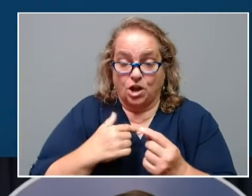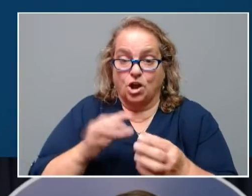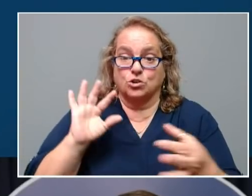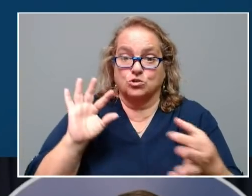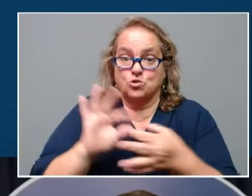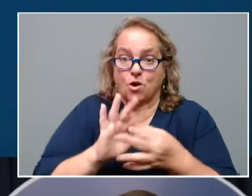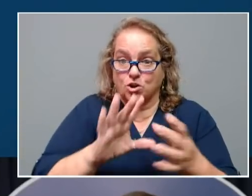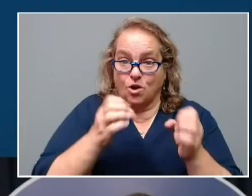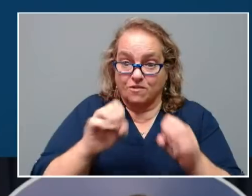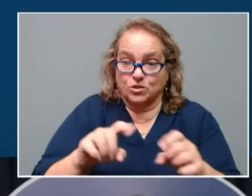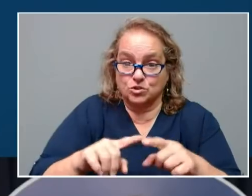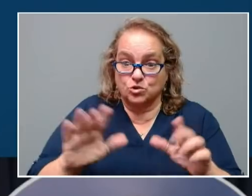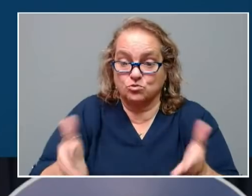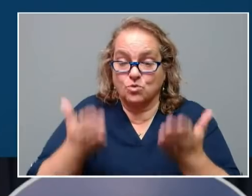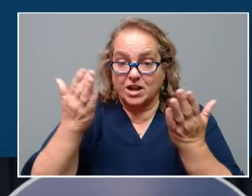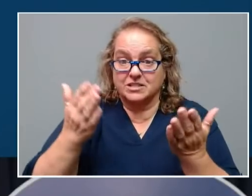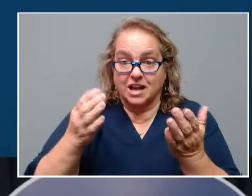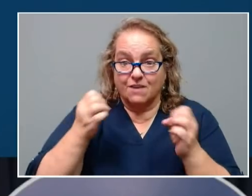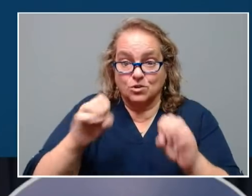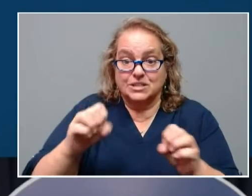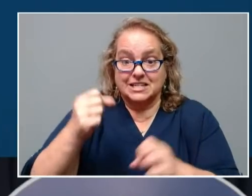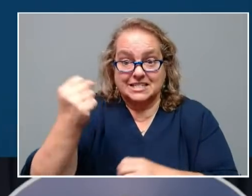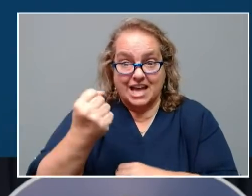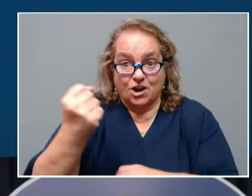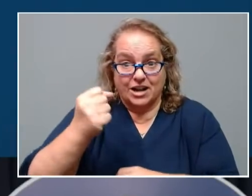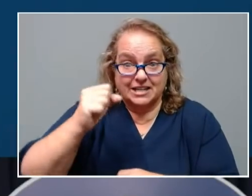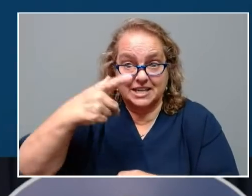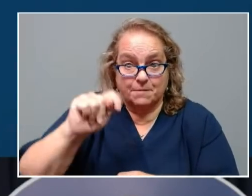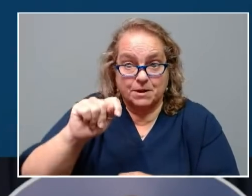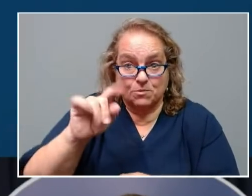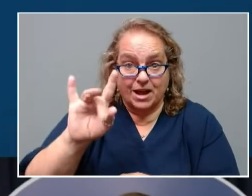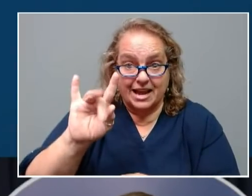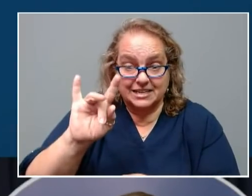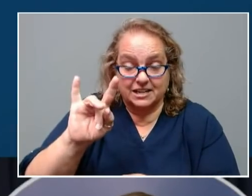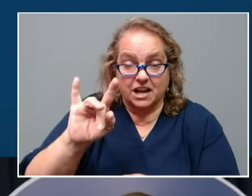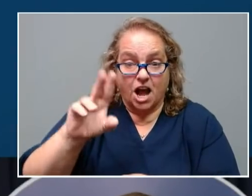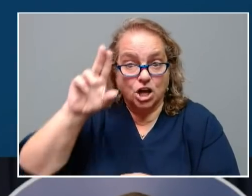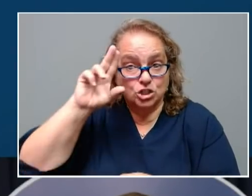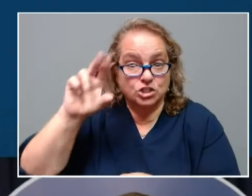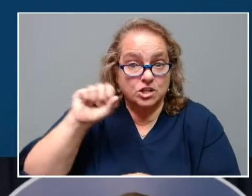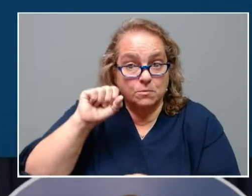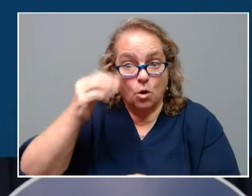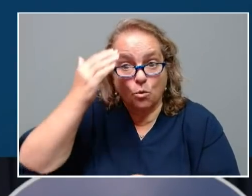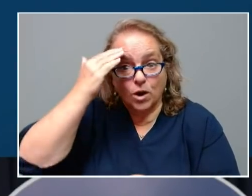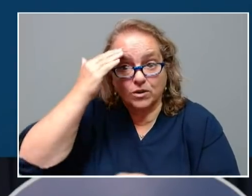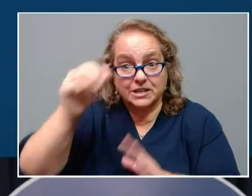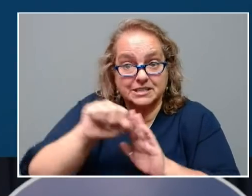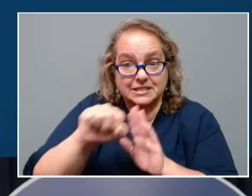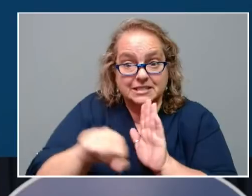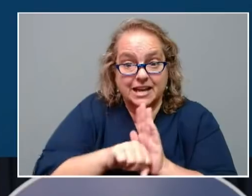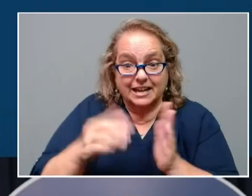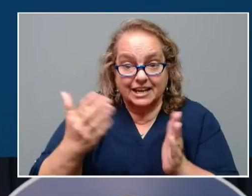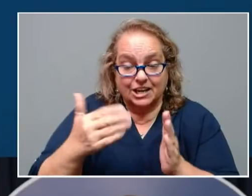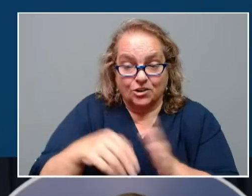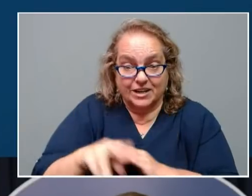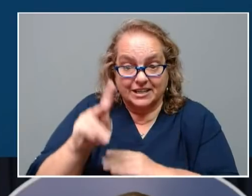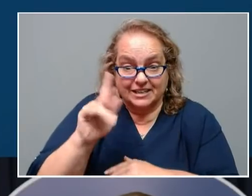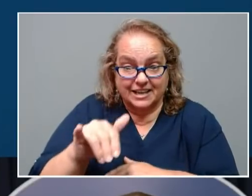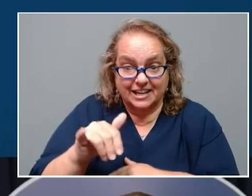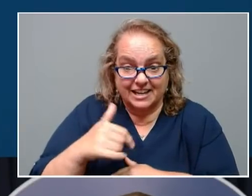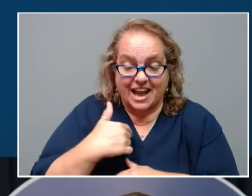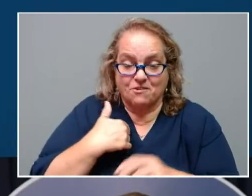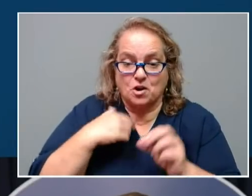recognizing Saturday, September 18th as Usher Syndrome Awareness Day in the Commonwealth. Got a chance to meet Brody